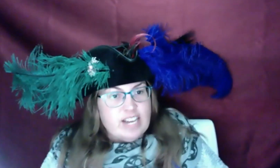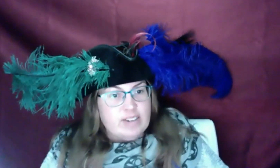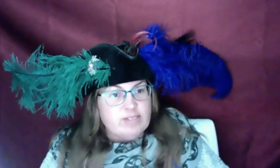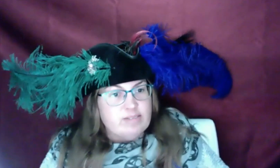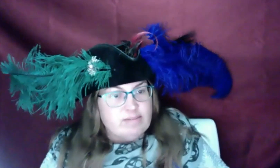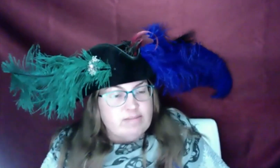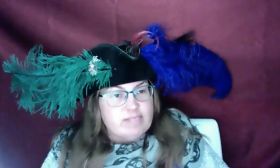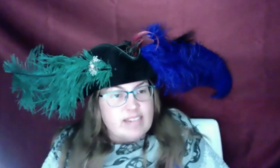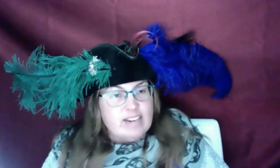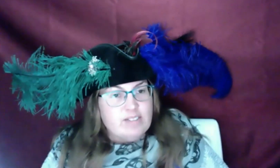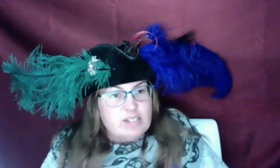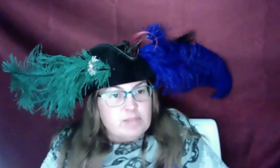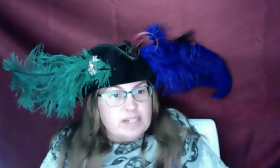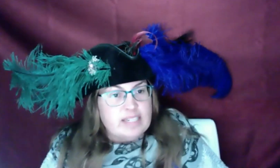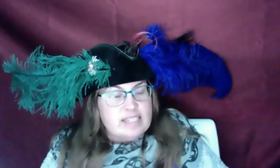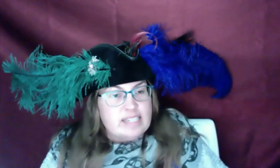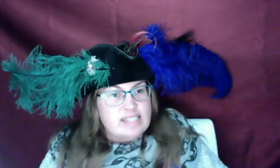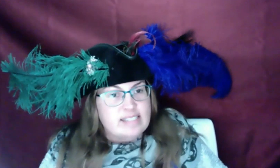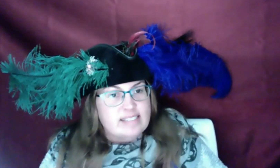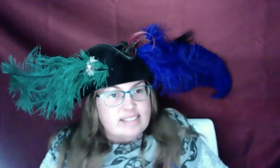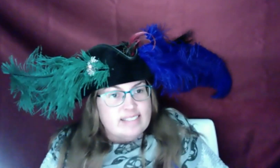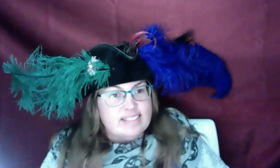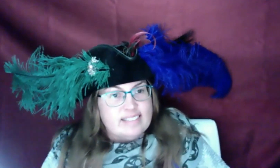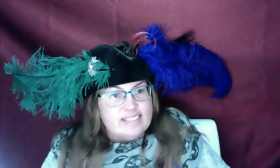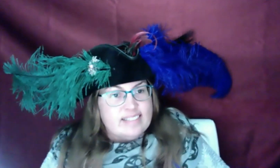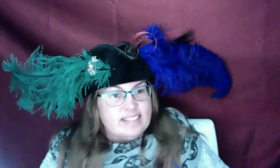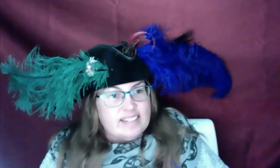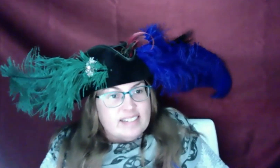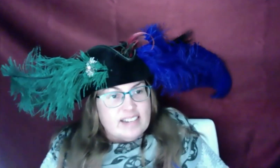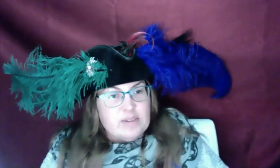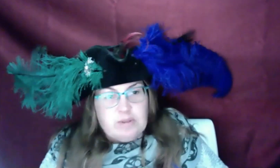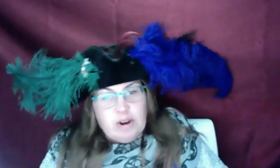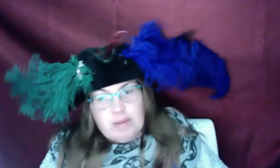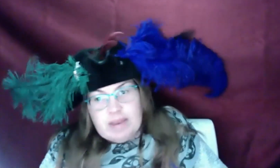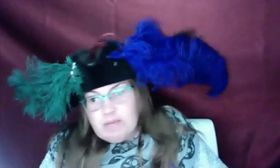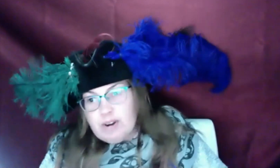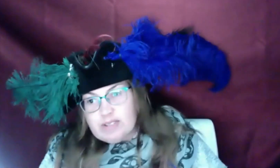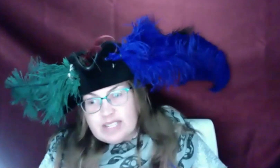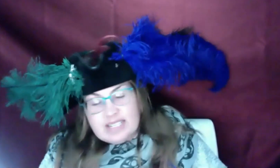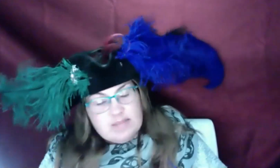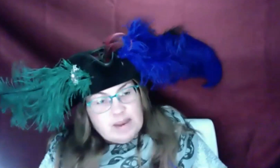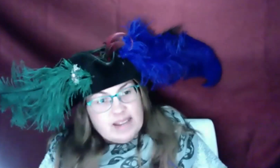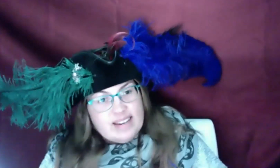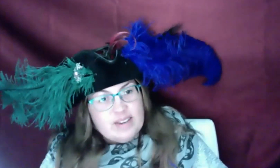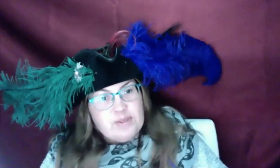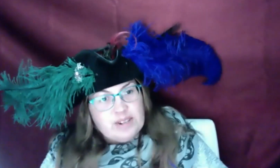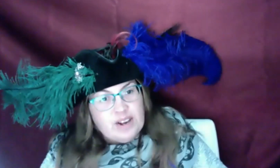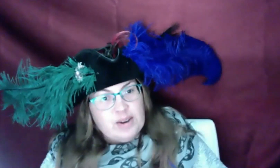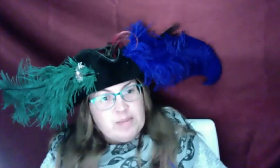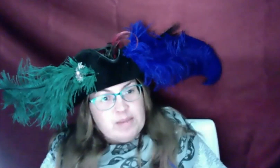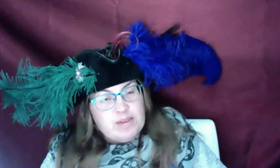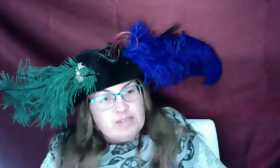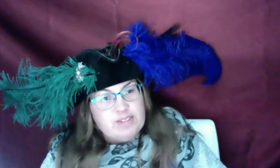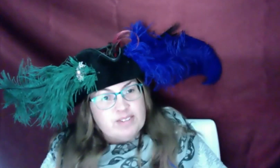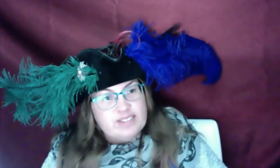reach out, gain new experiences. And it won't all be roses, but it will all